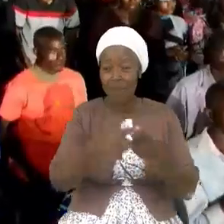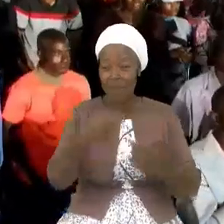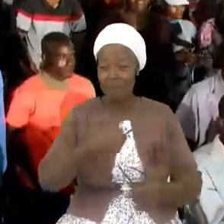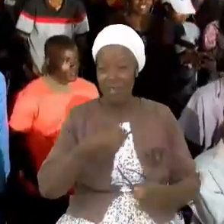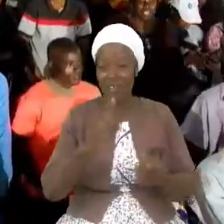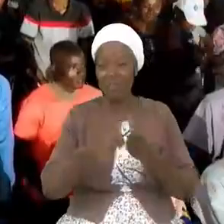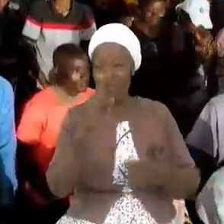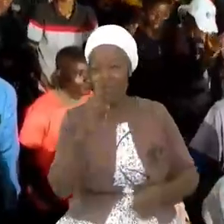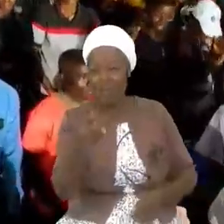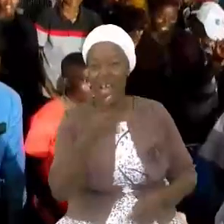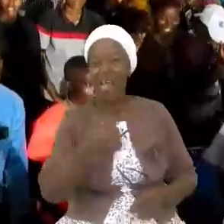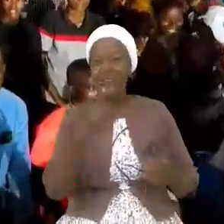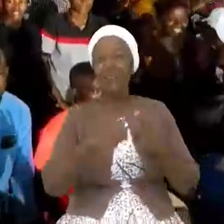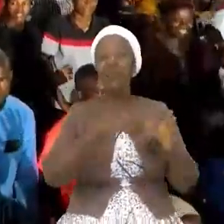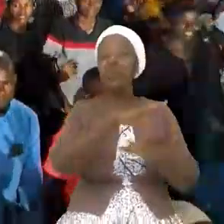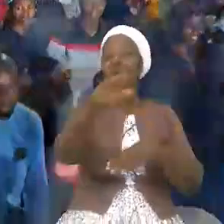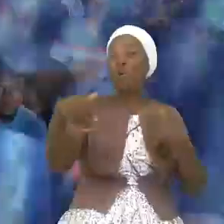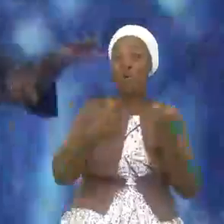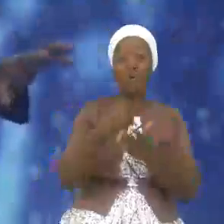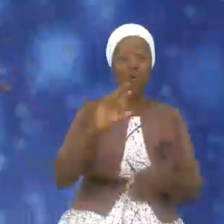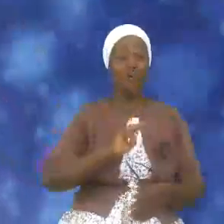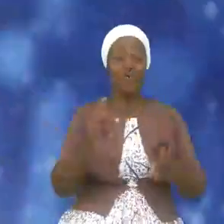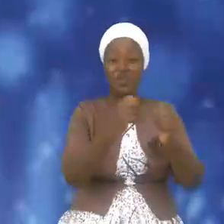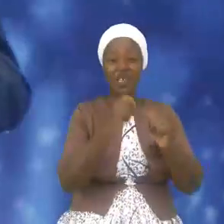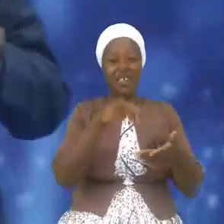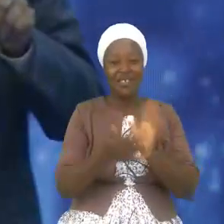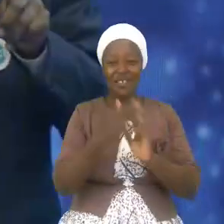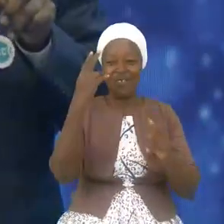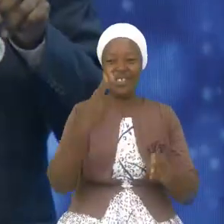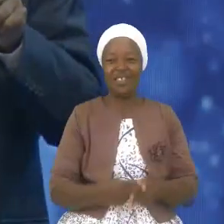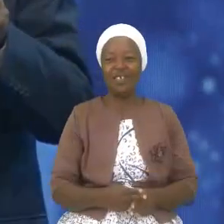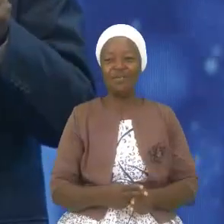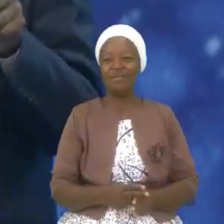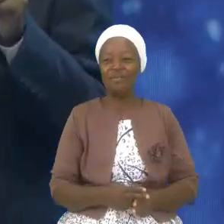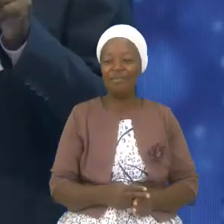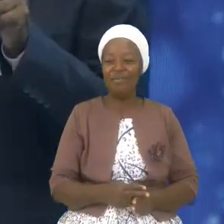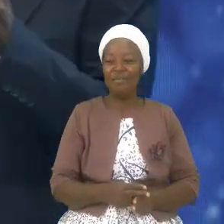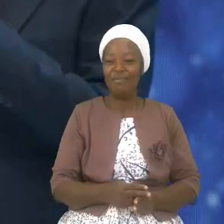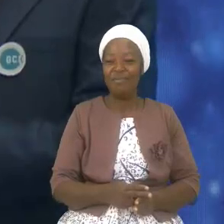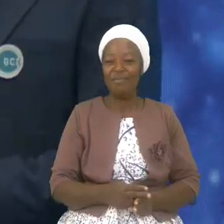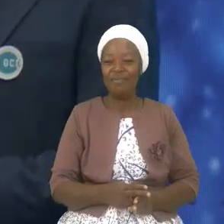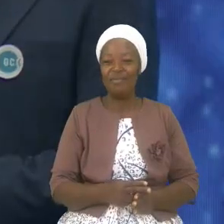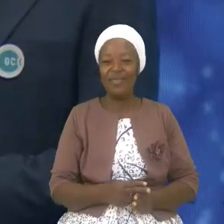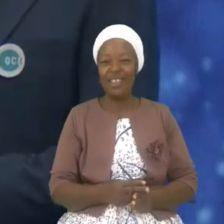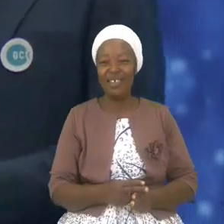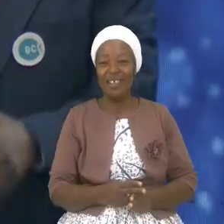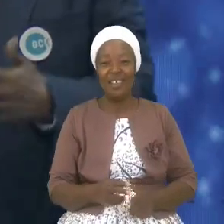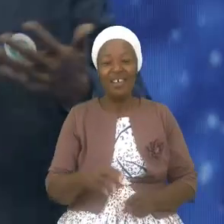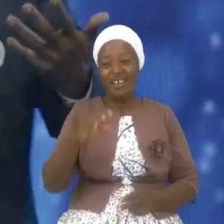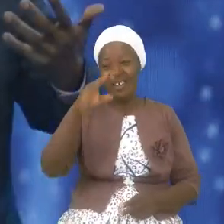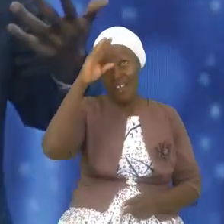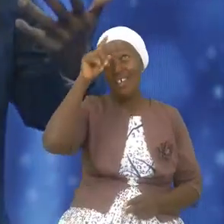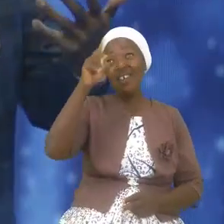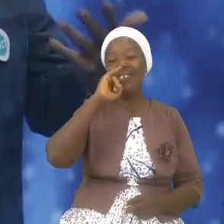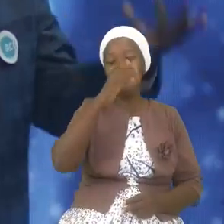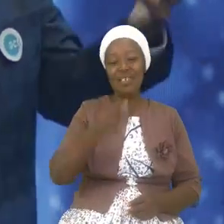Jesus' name. He is a faithful God. Everything he has promised is true. And